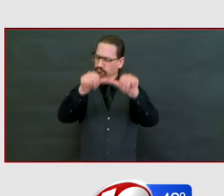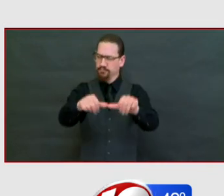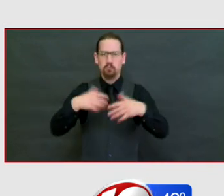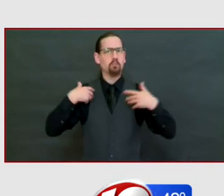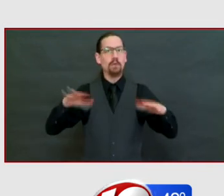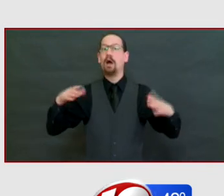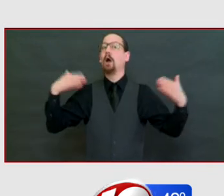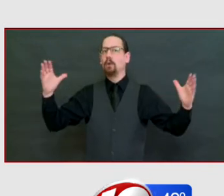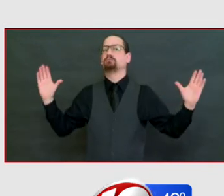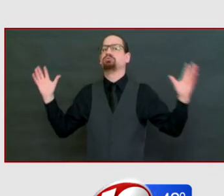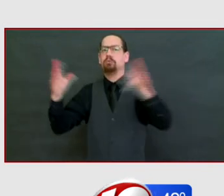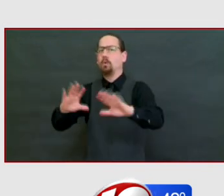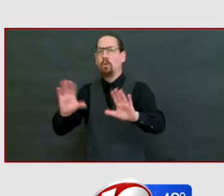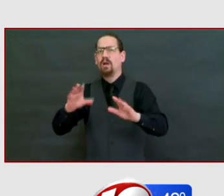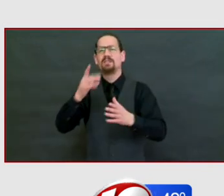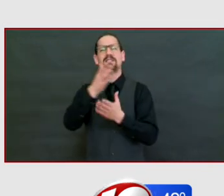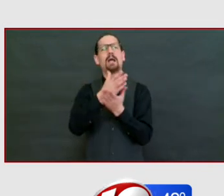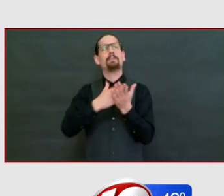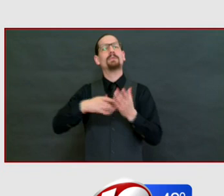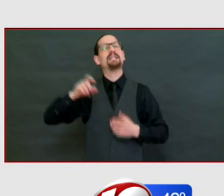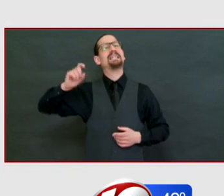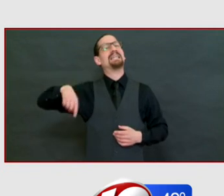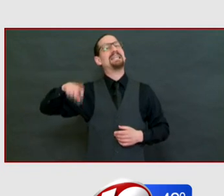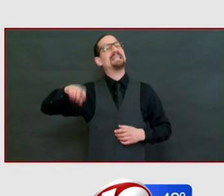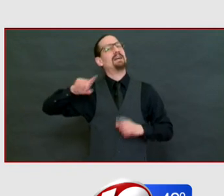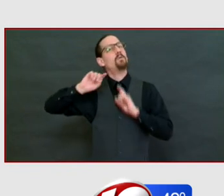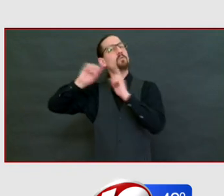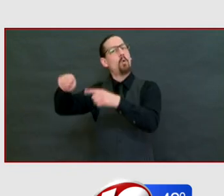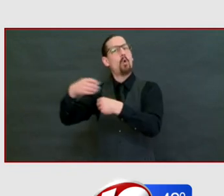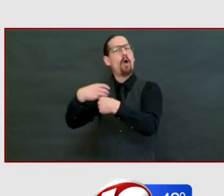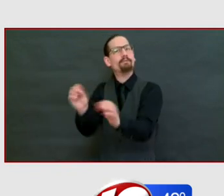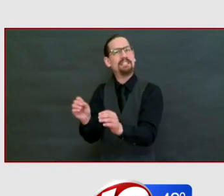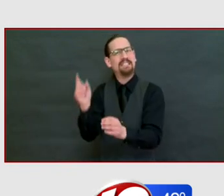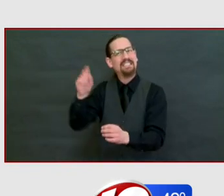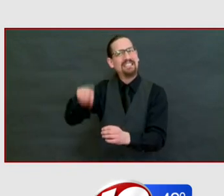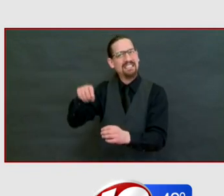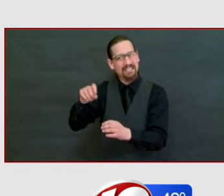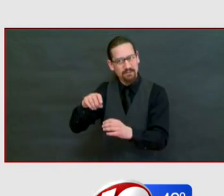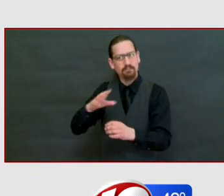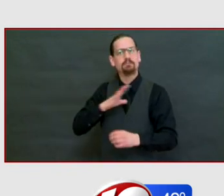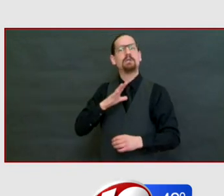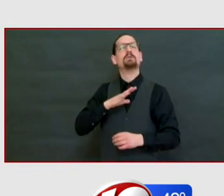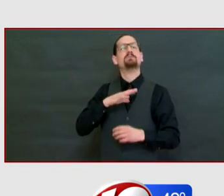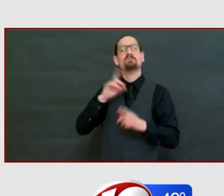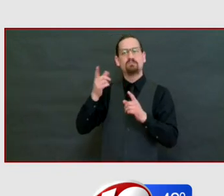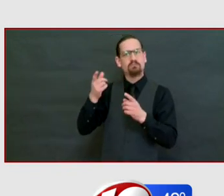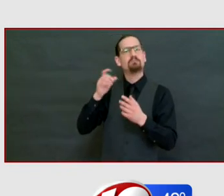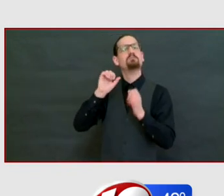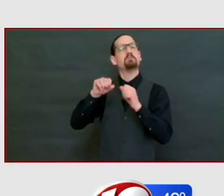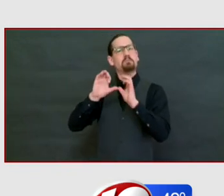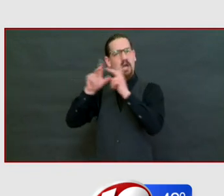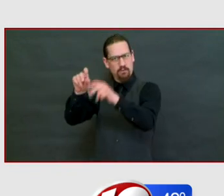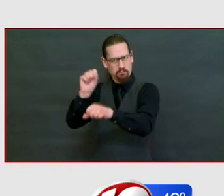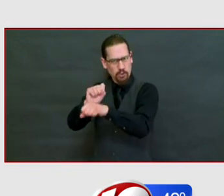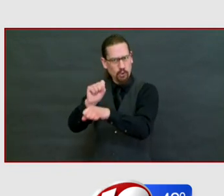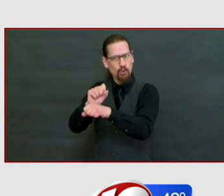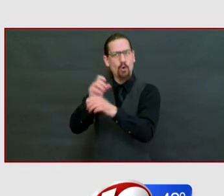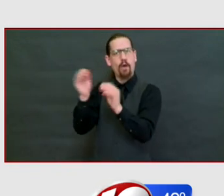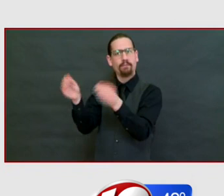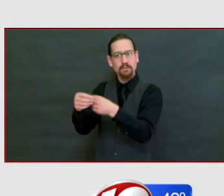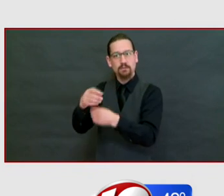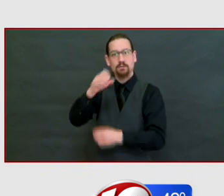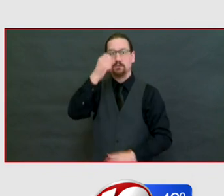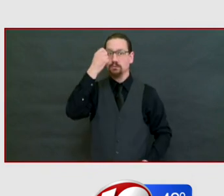some limited number of employees back on site under new guidelines, and we'll be sharing those guidelines next